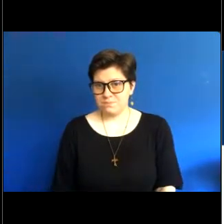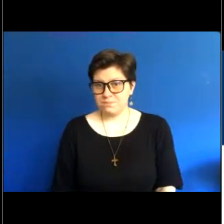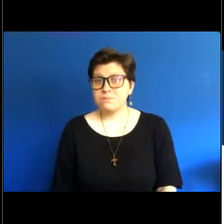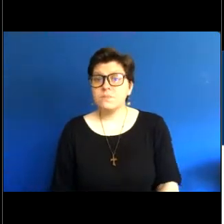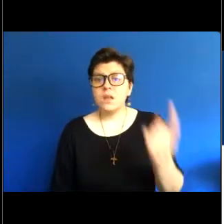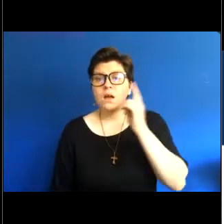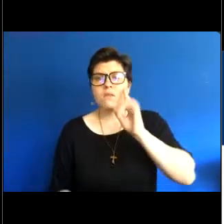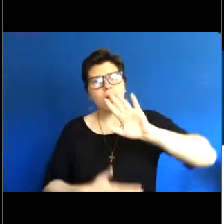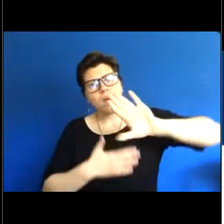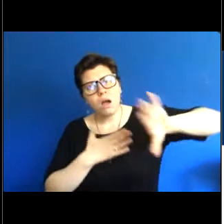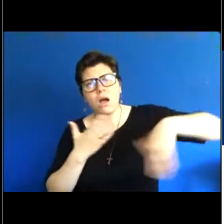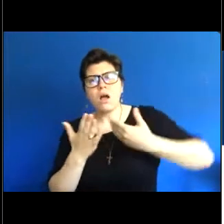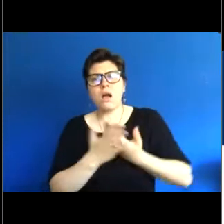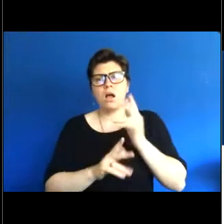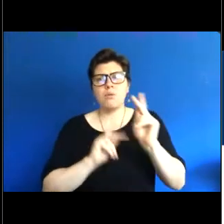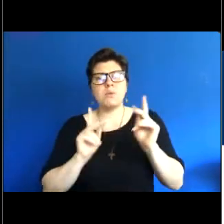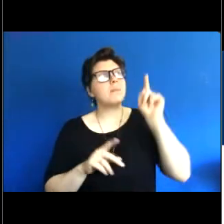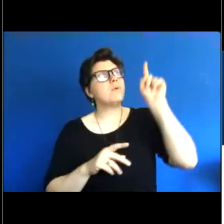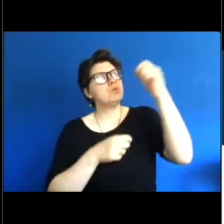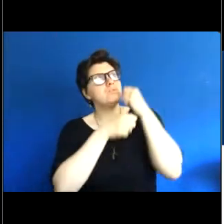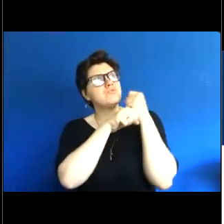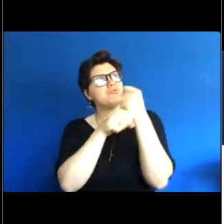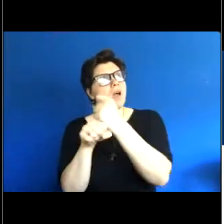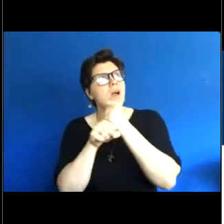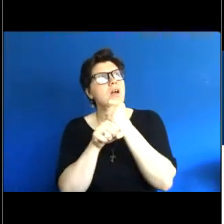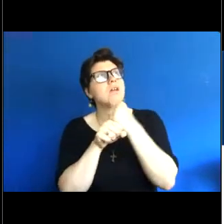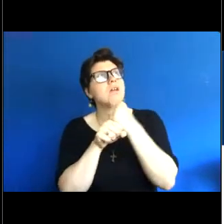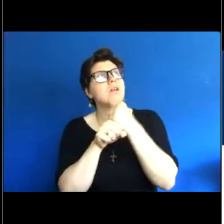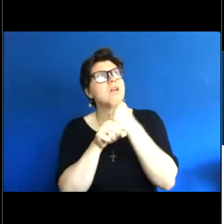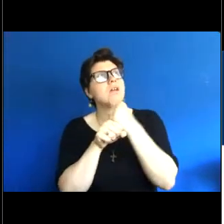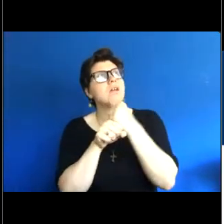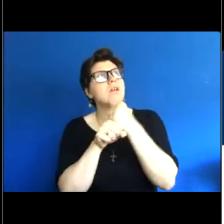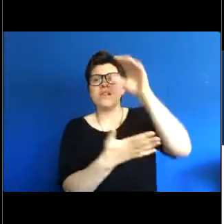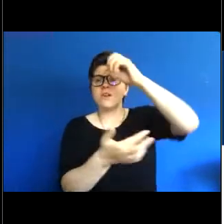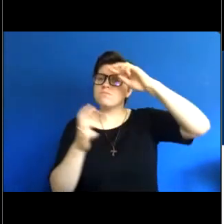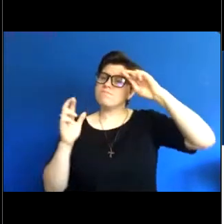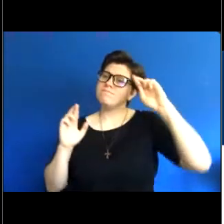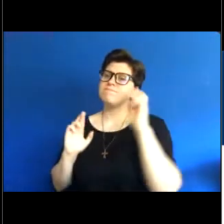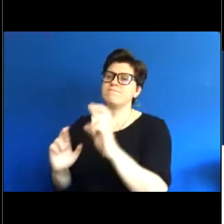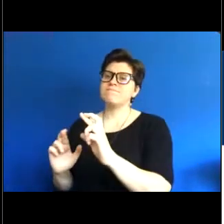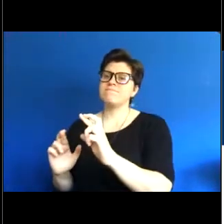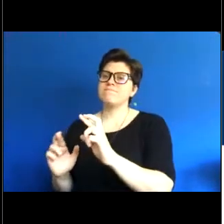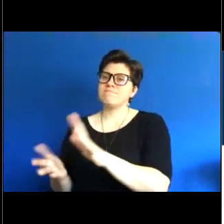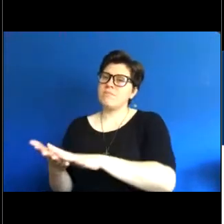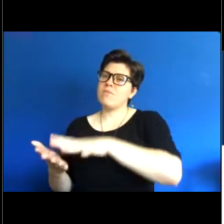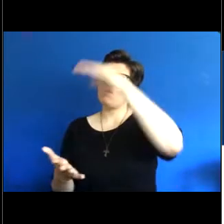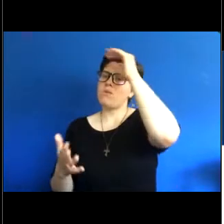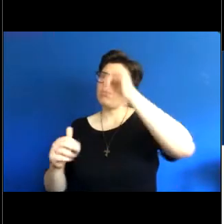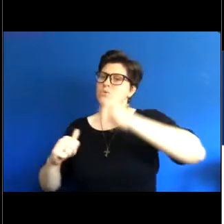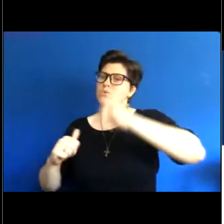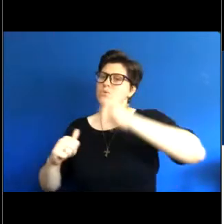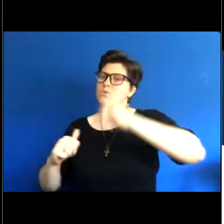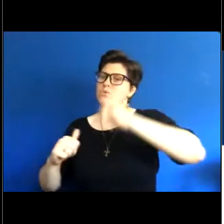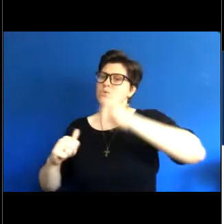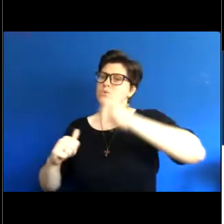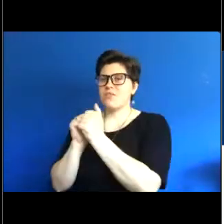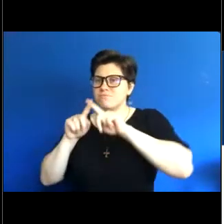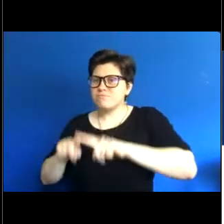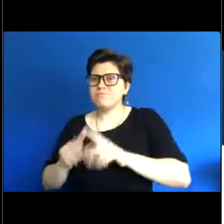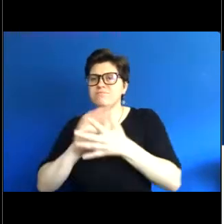For all the people in your creation, that we may learn to respect each other and learn how to live together in your